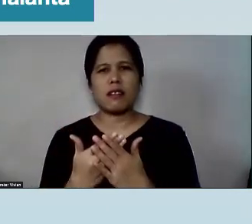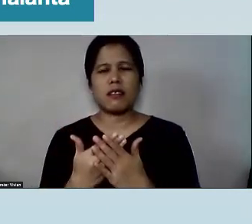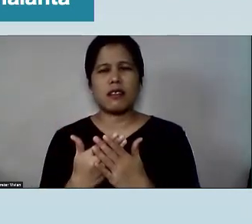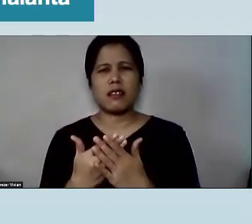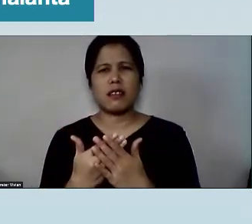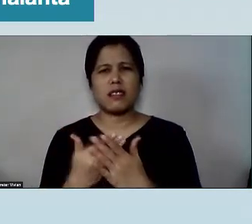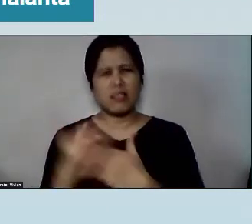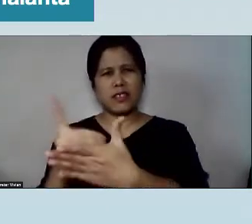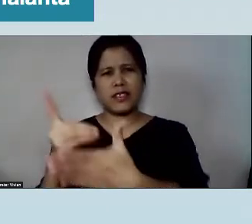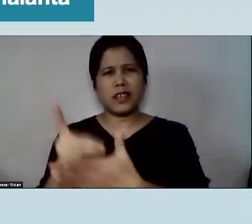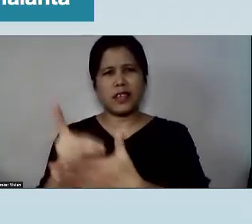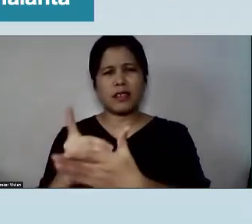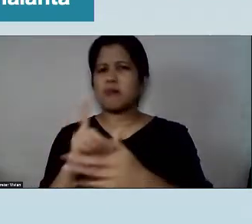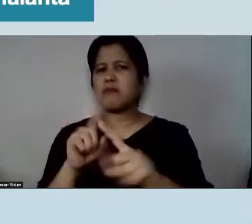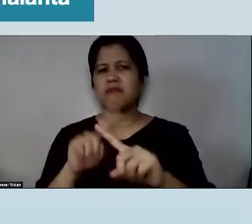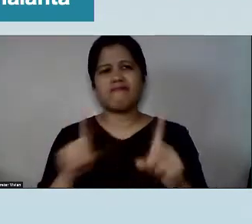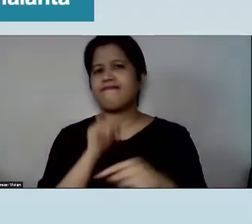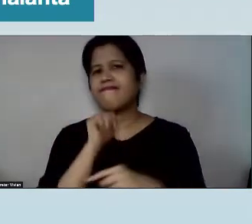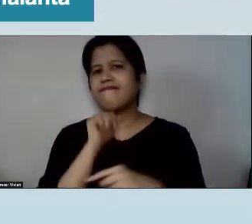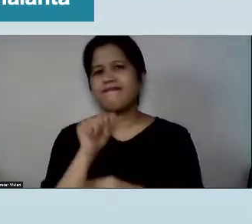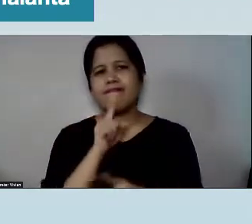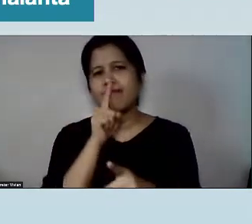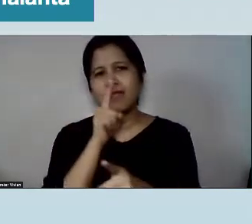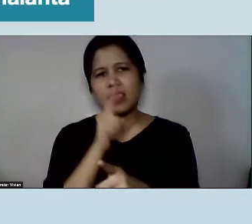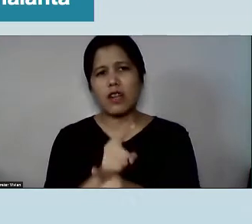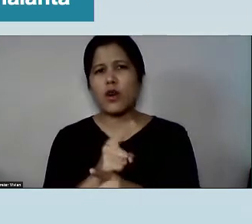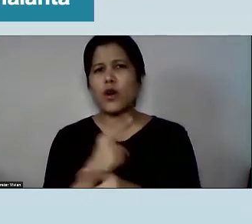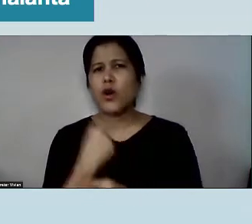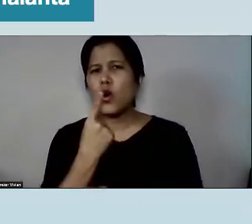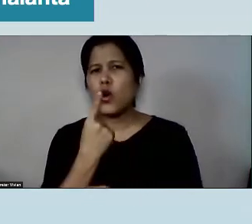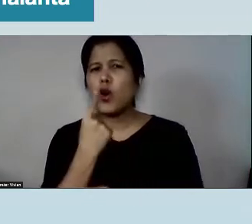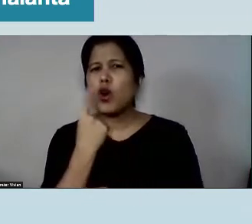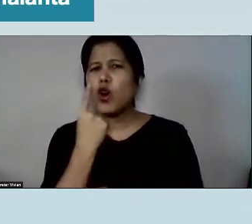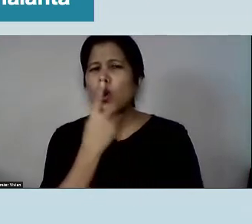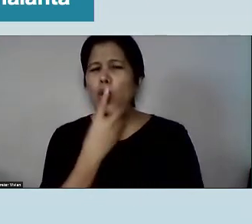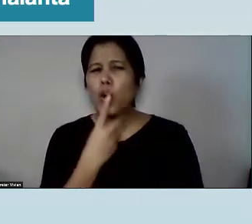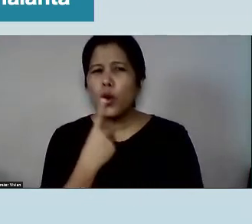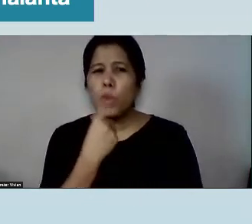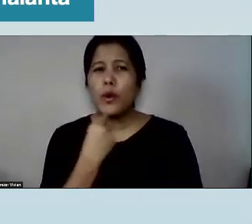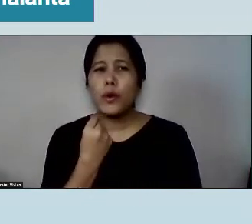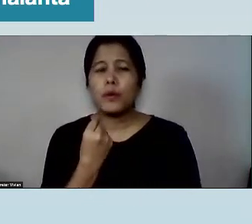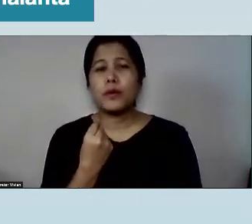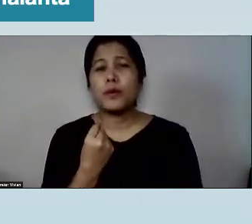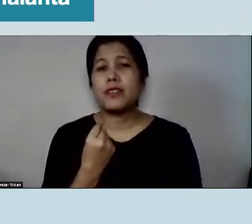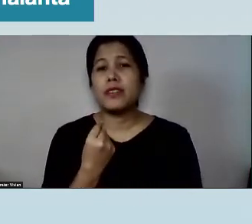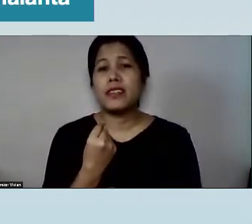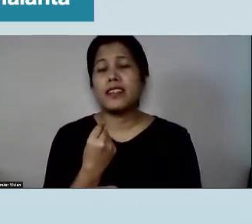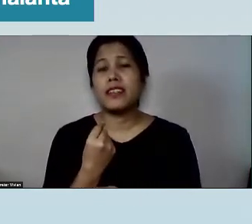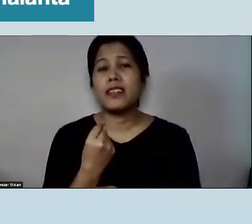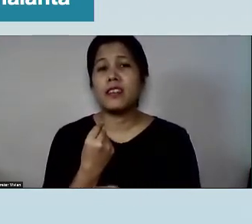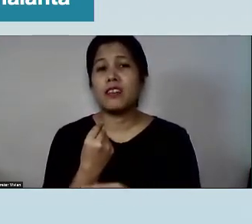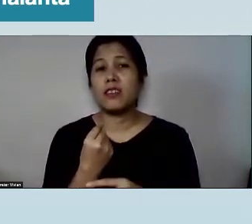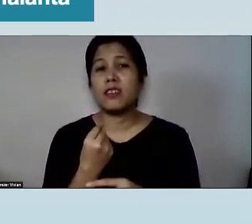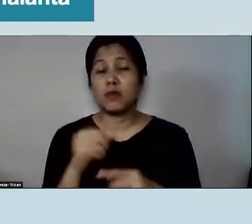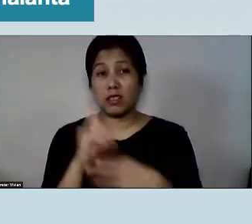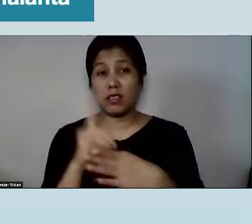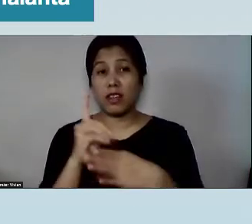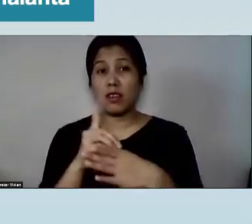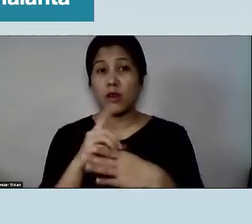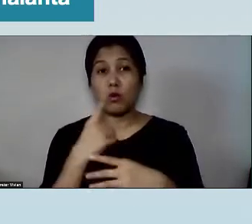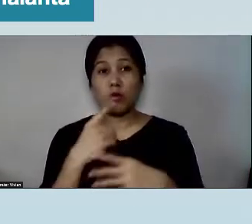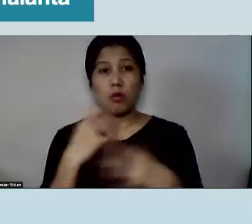not true. There are some who may get distracted, but still be able to function well, and some who